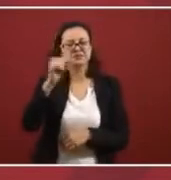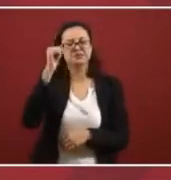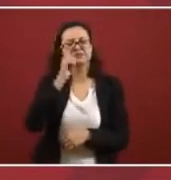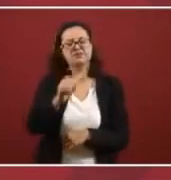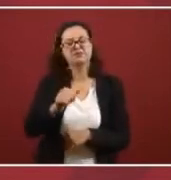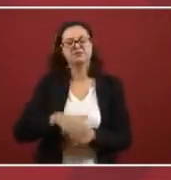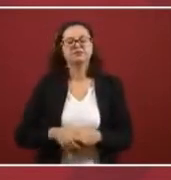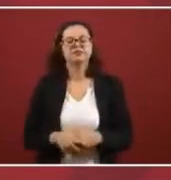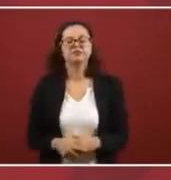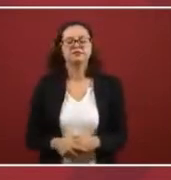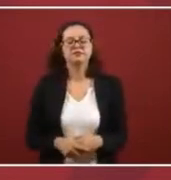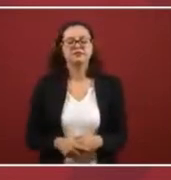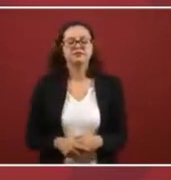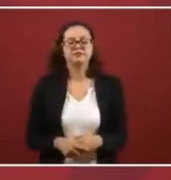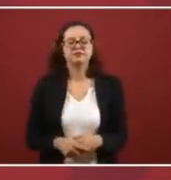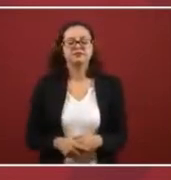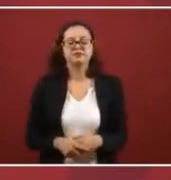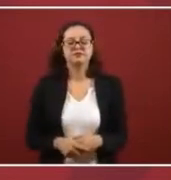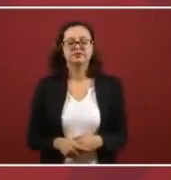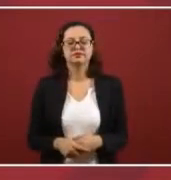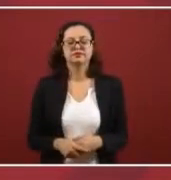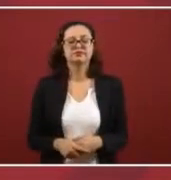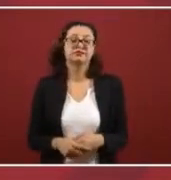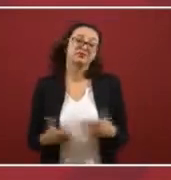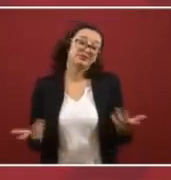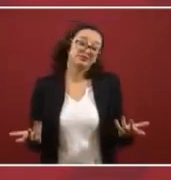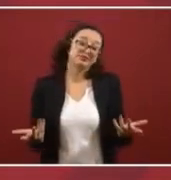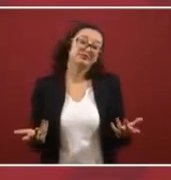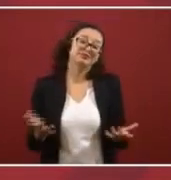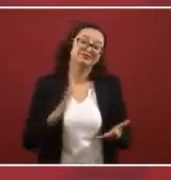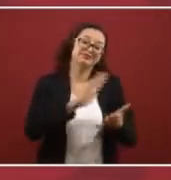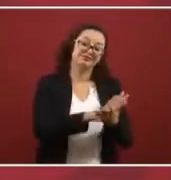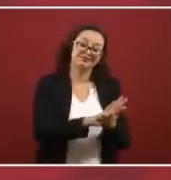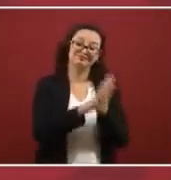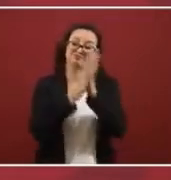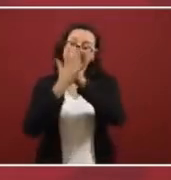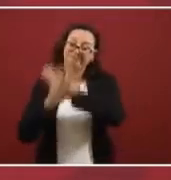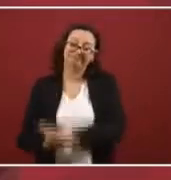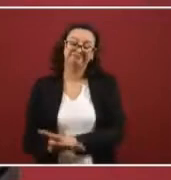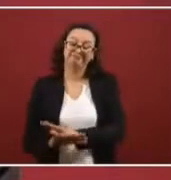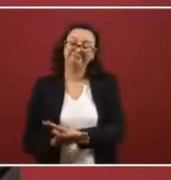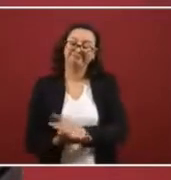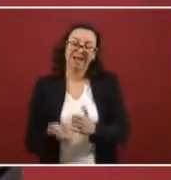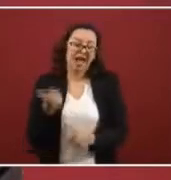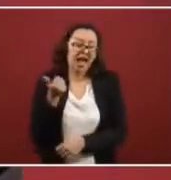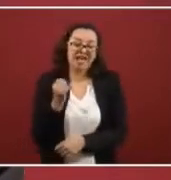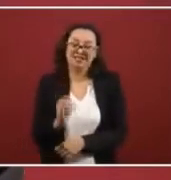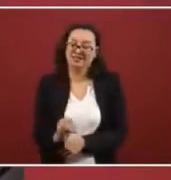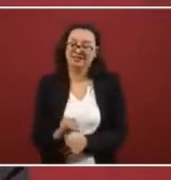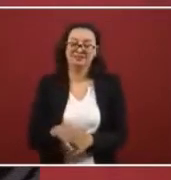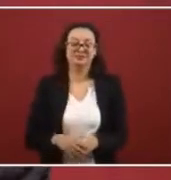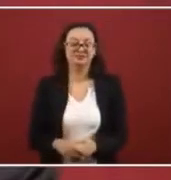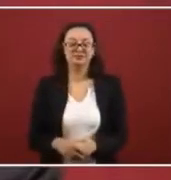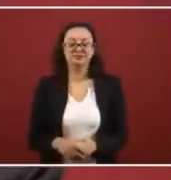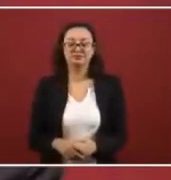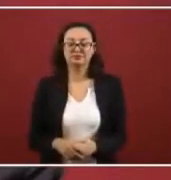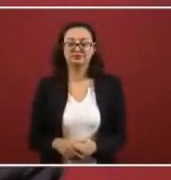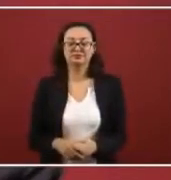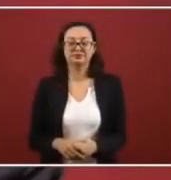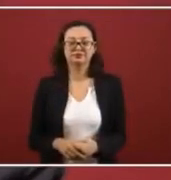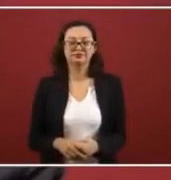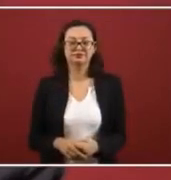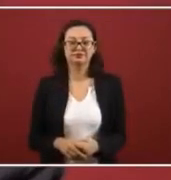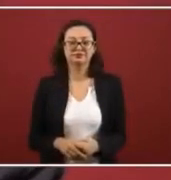always. Es parte de la transformación. It is part of the transformation. Porque esto because